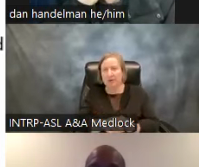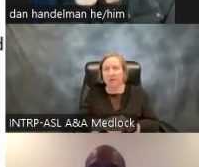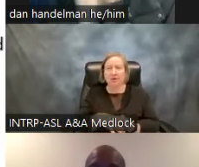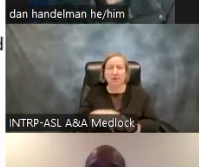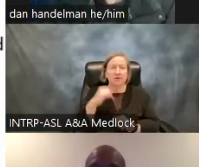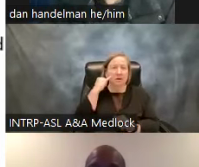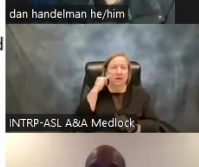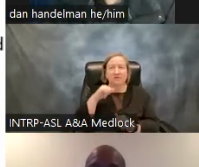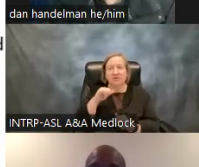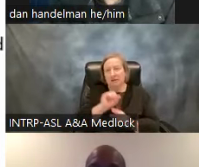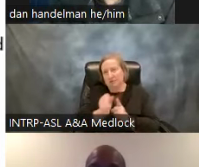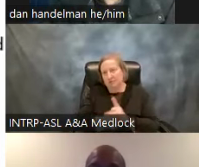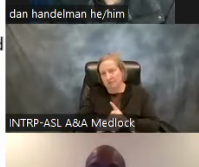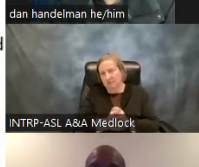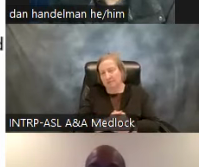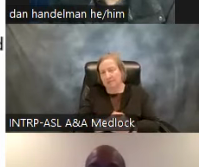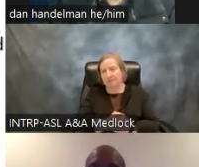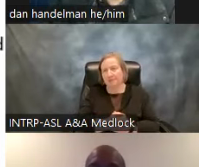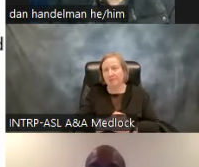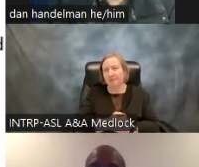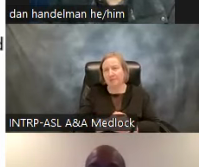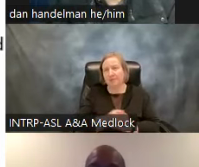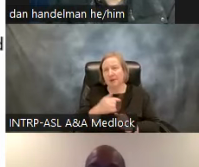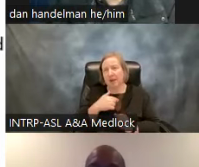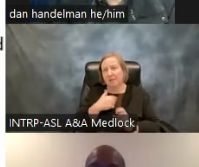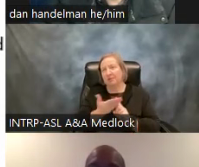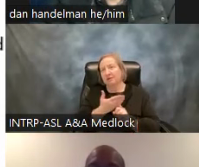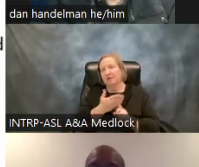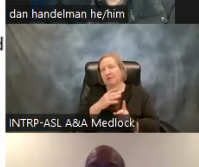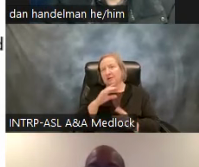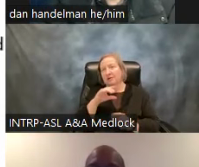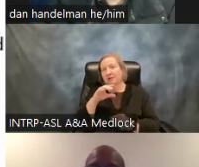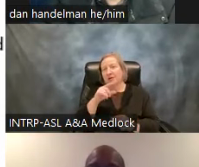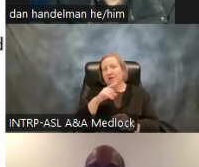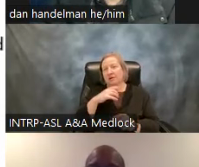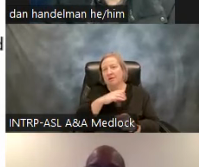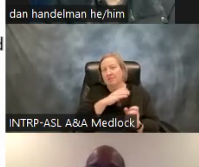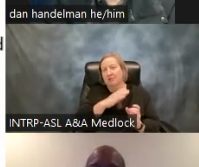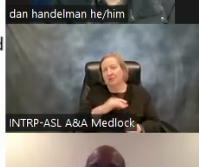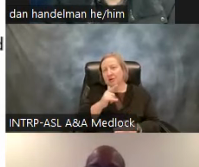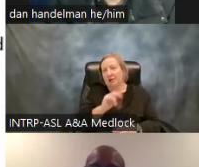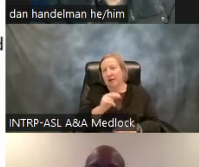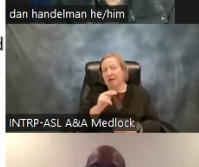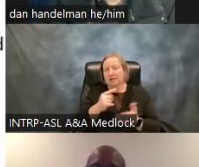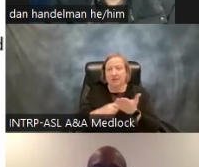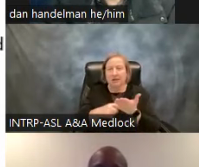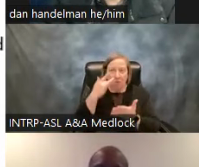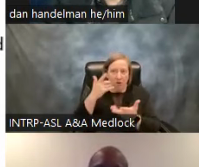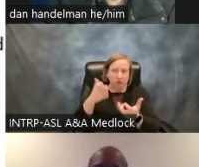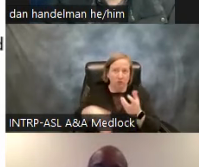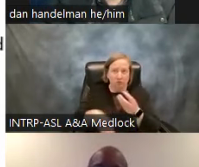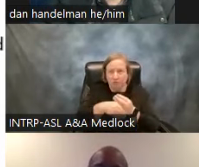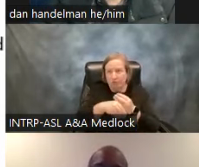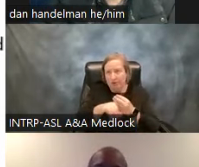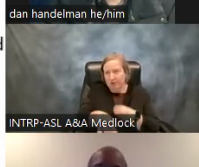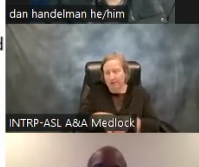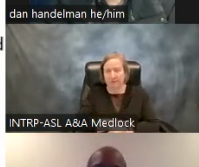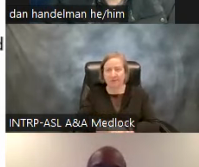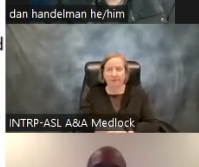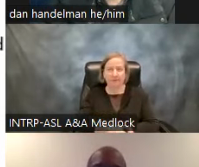that's the case. So I was persuaded by Commissioner Glenn's discussion of why she wanted to have that language in there.